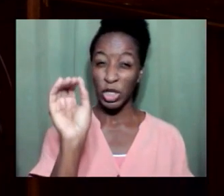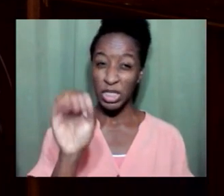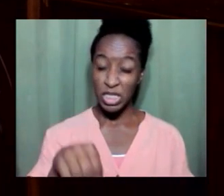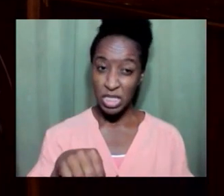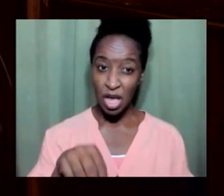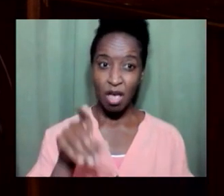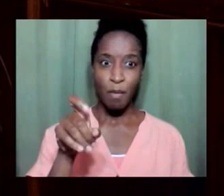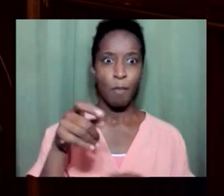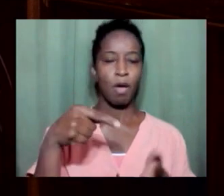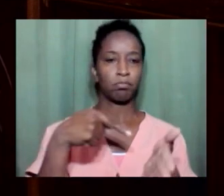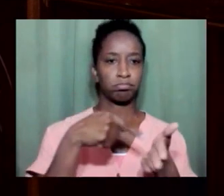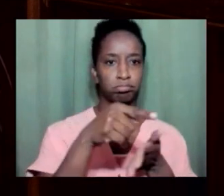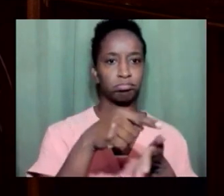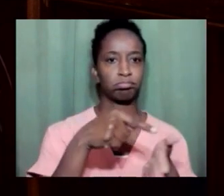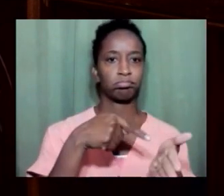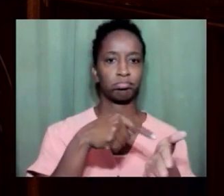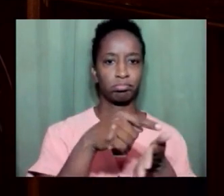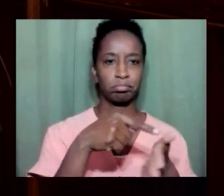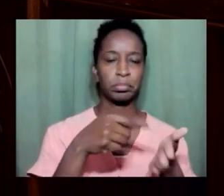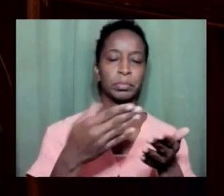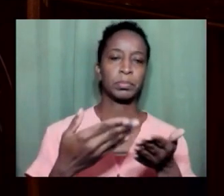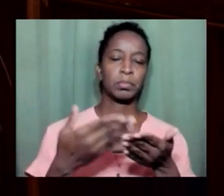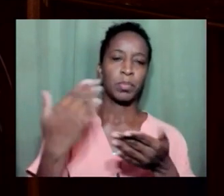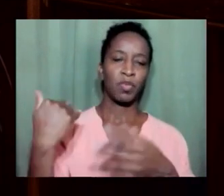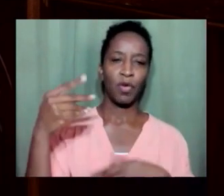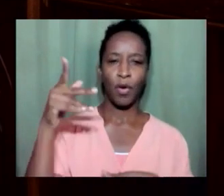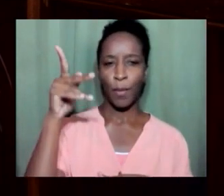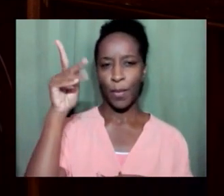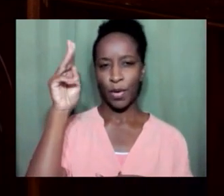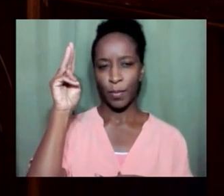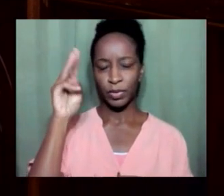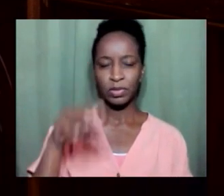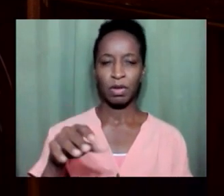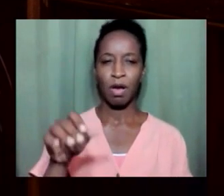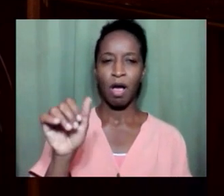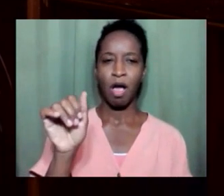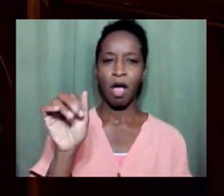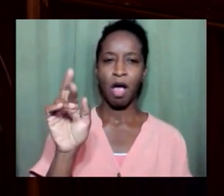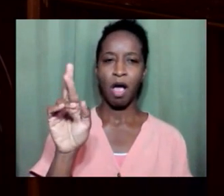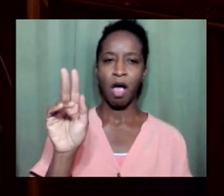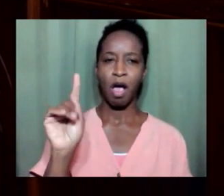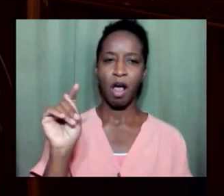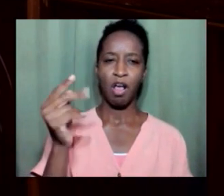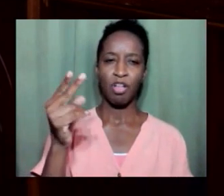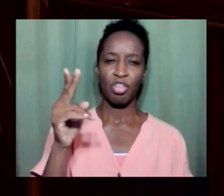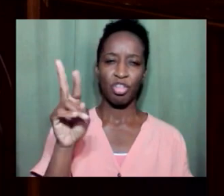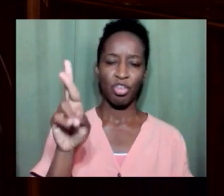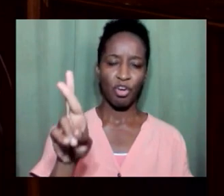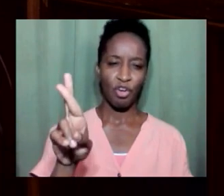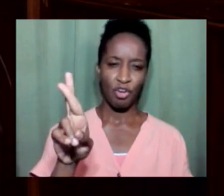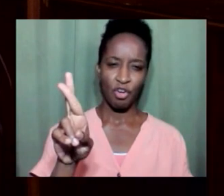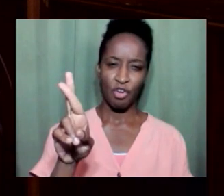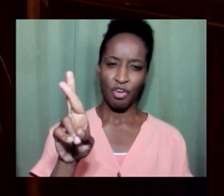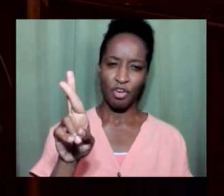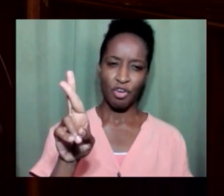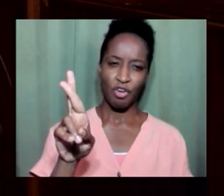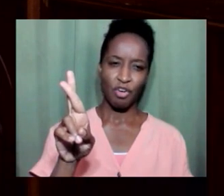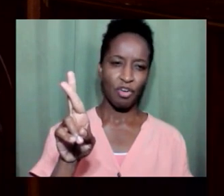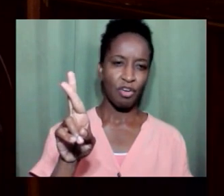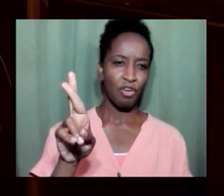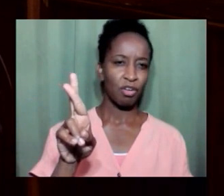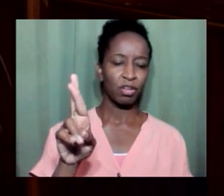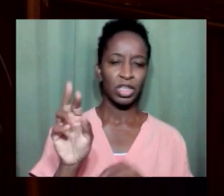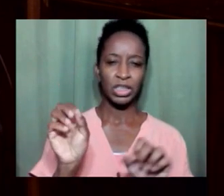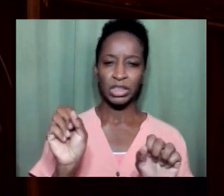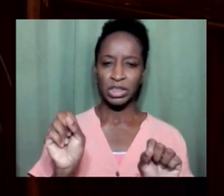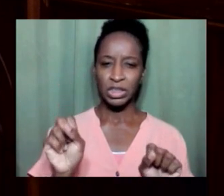Arthur, as he spoke at the end of this front bench, reminding us that this country could not carry that level of debt